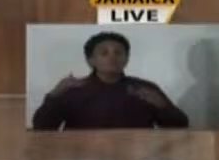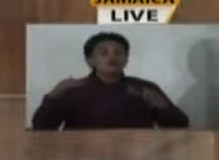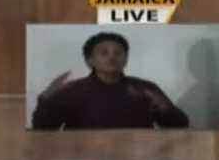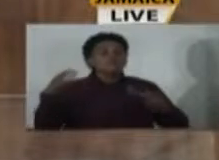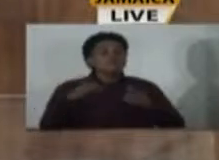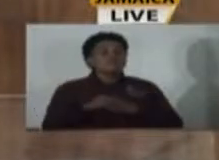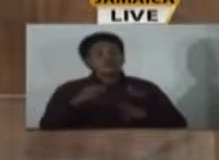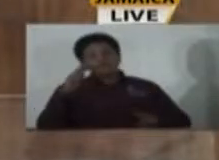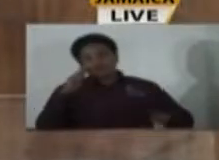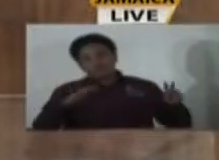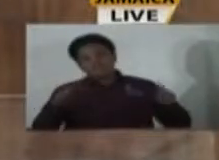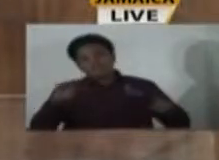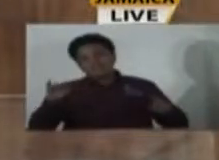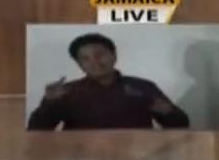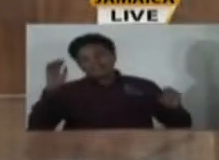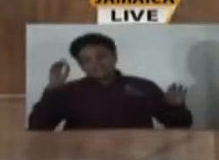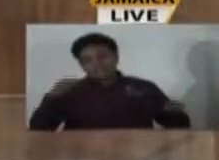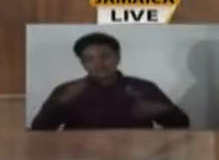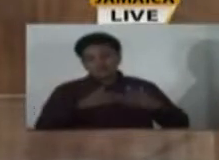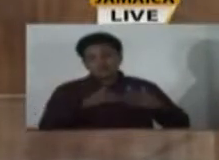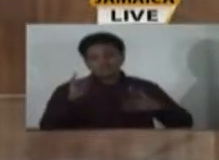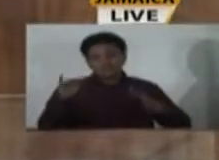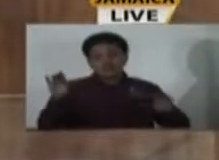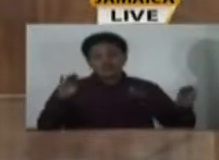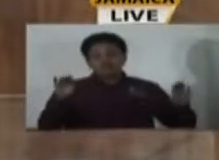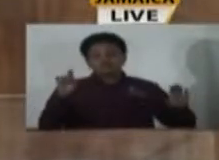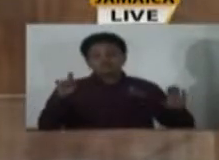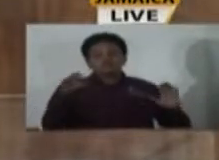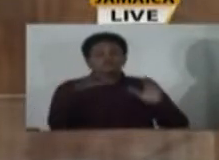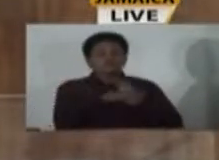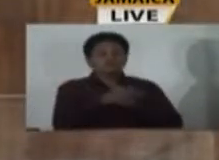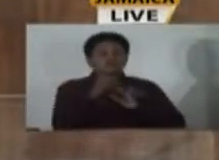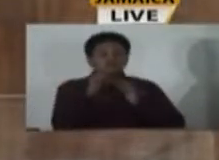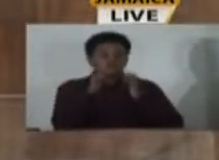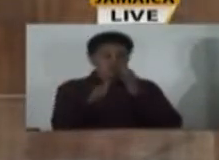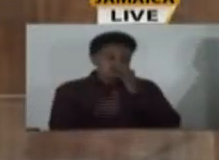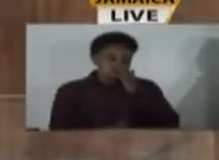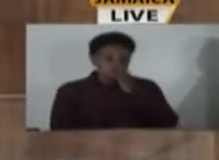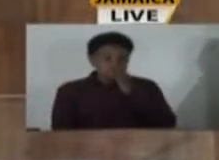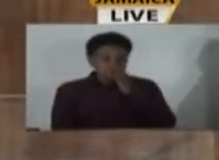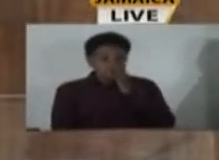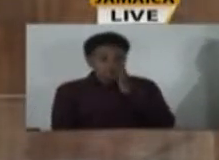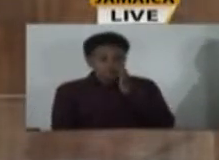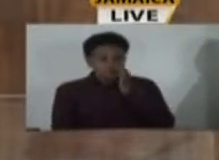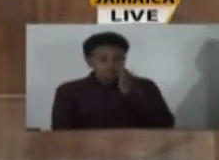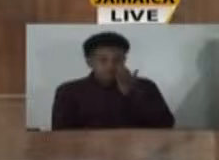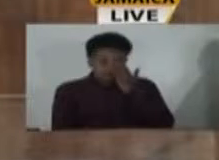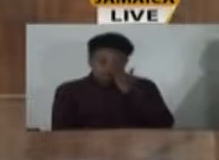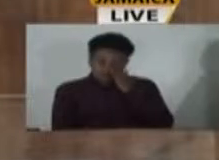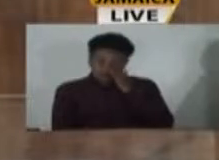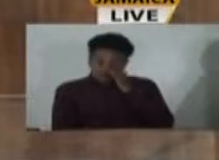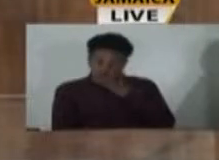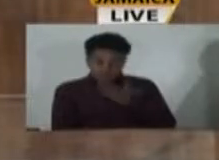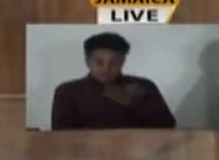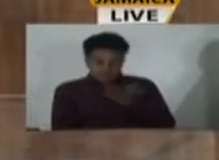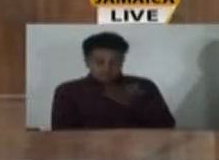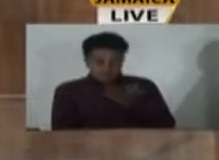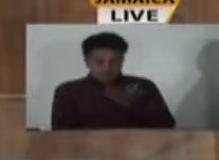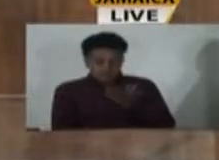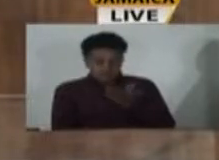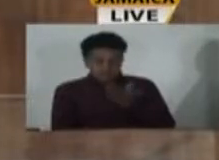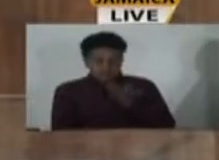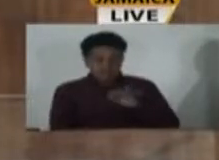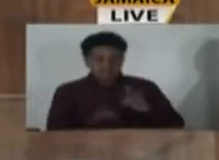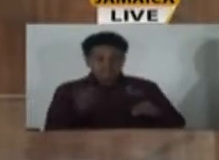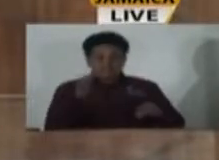involved in deciding whether or not that conduct should be criminalized. And that is not something I've seen in any